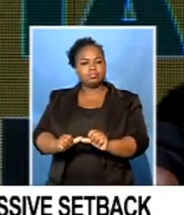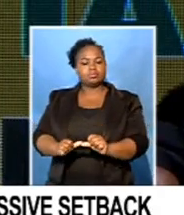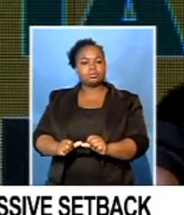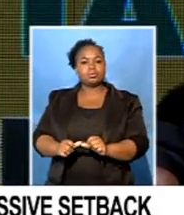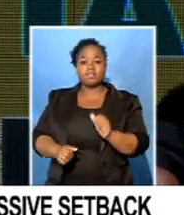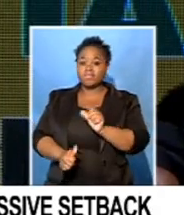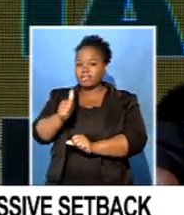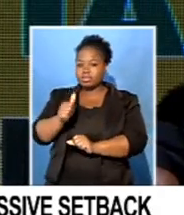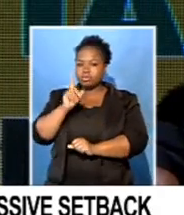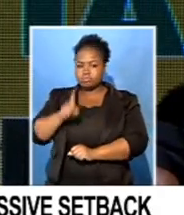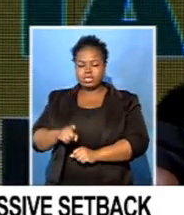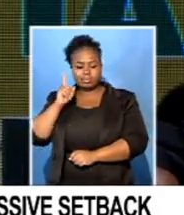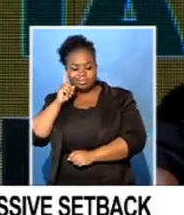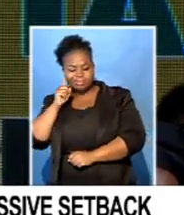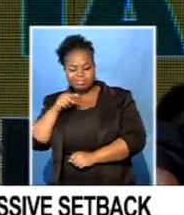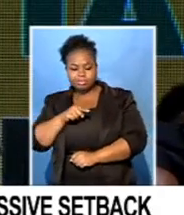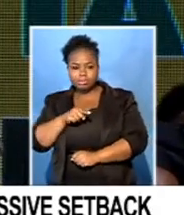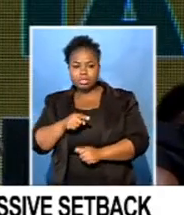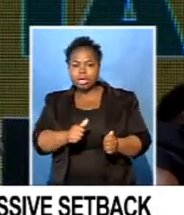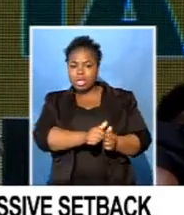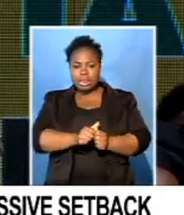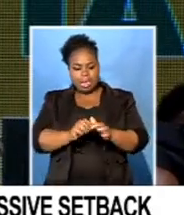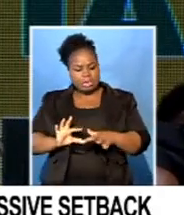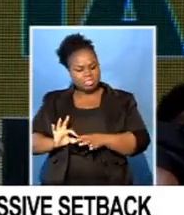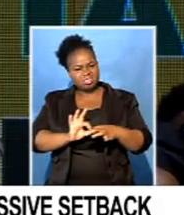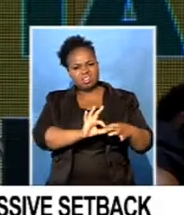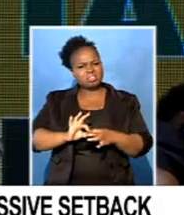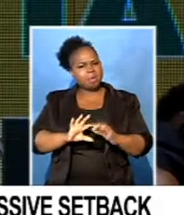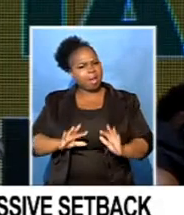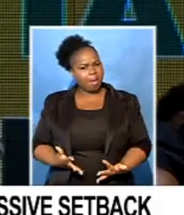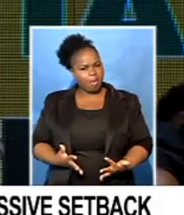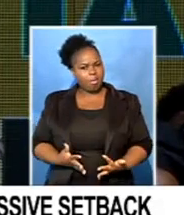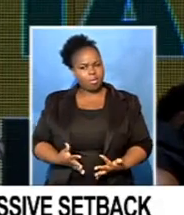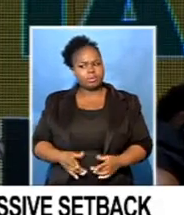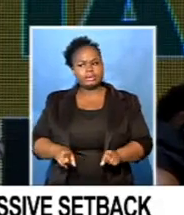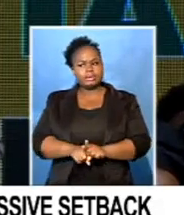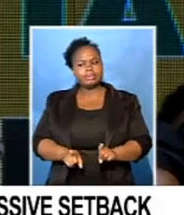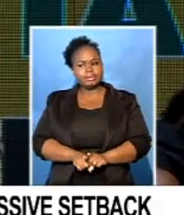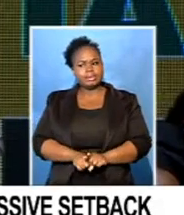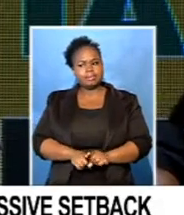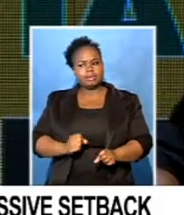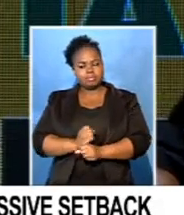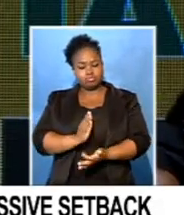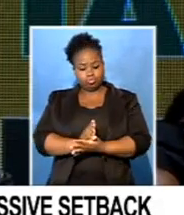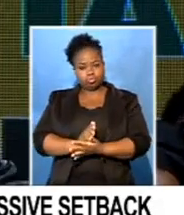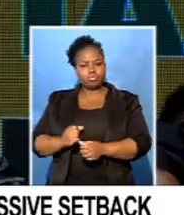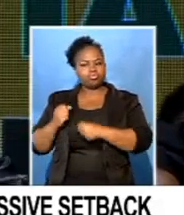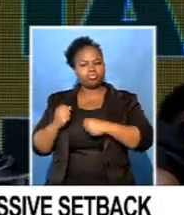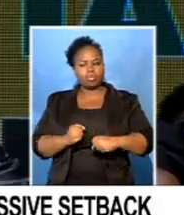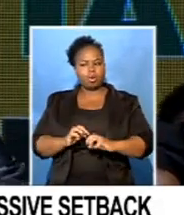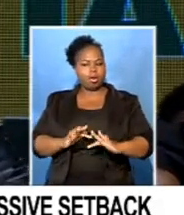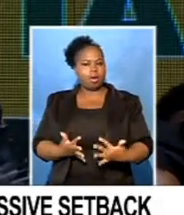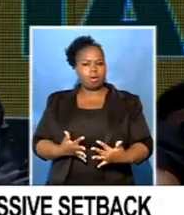relationship with the alliance partners and how this can be strengthened so